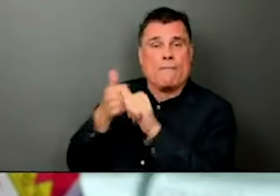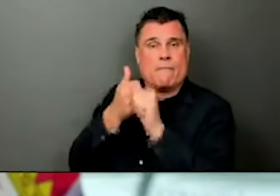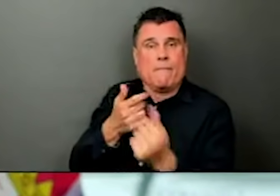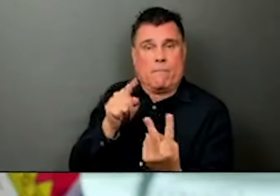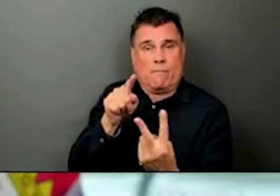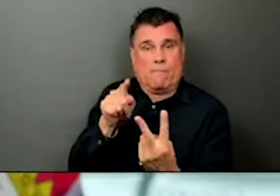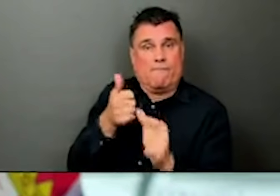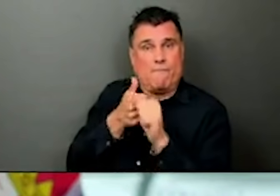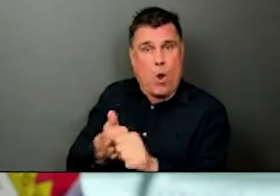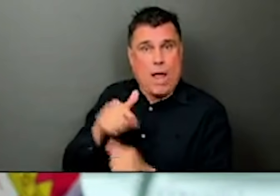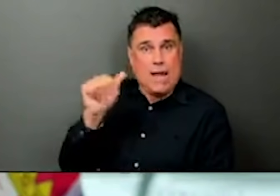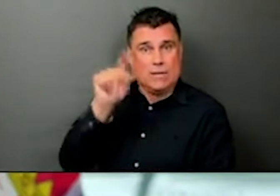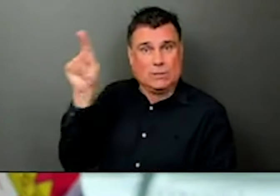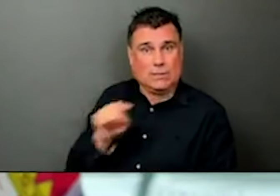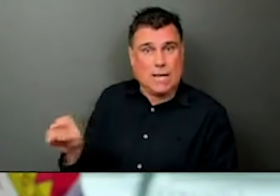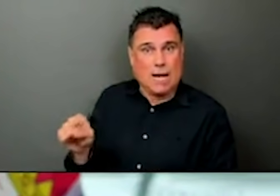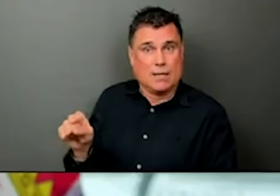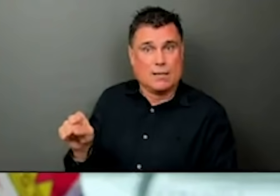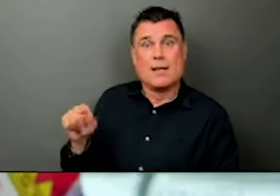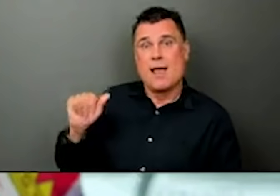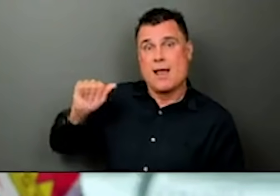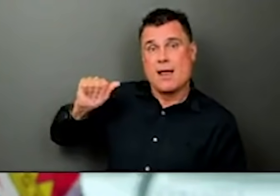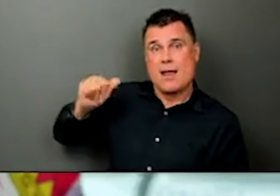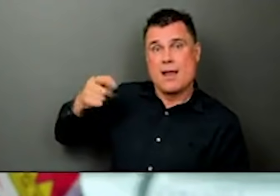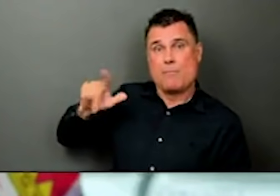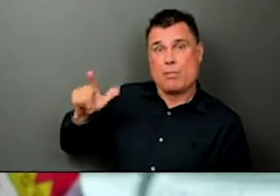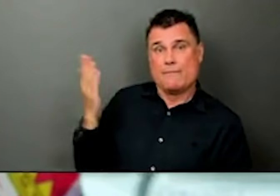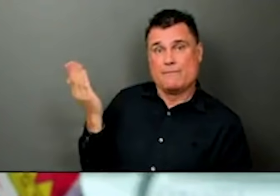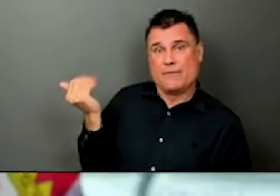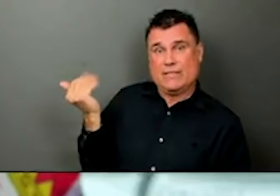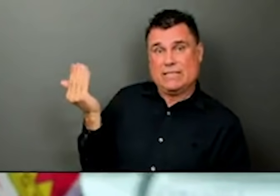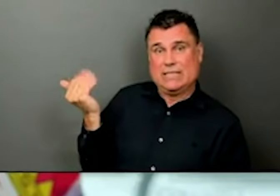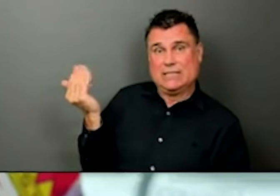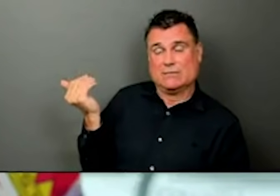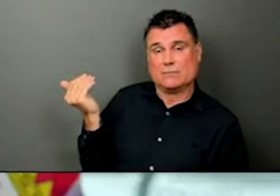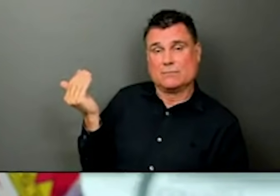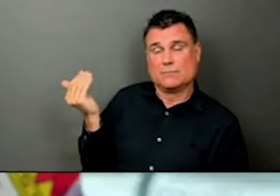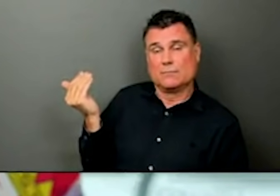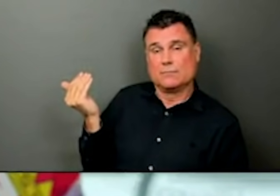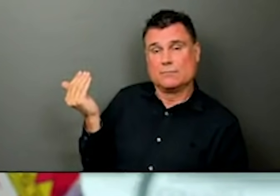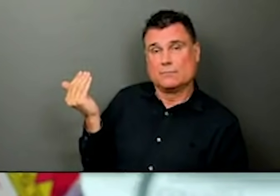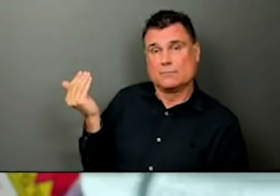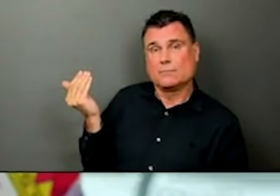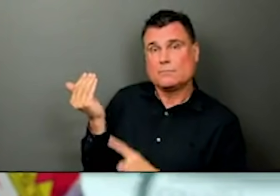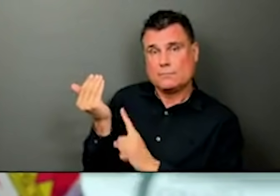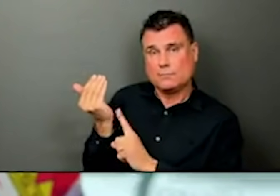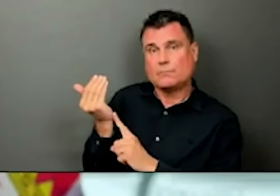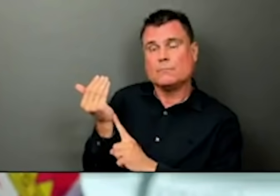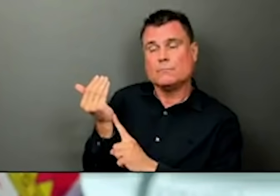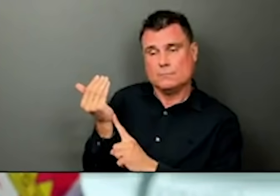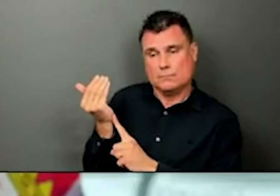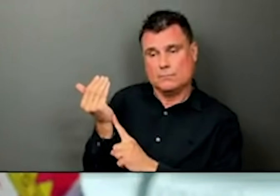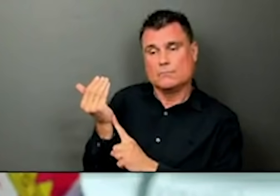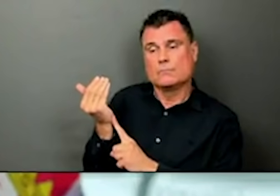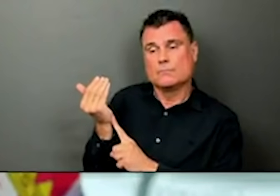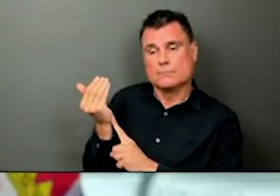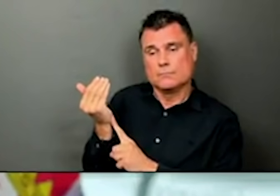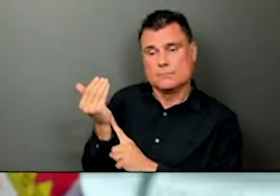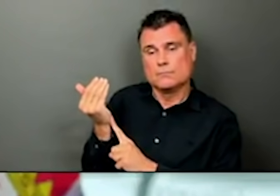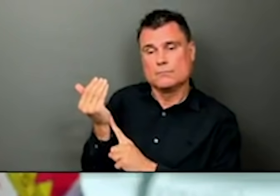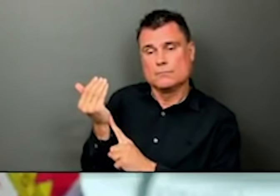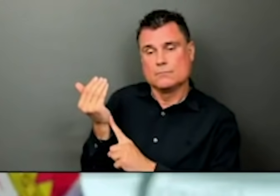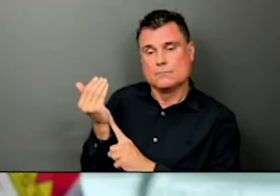on April 15th as a first dose, they will receive AstraZeneca on this day as a first dose, and they will receive